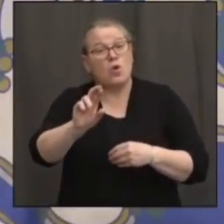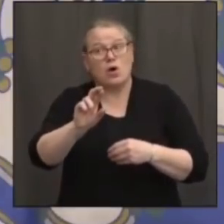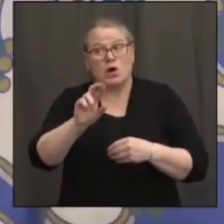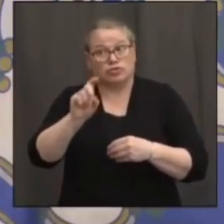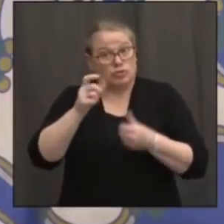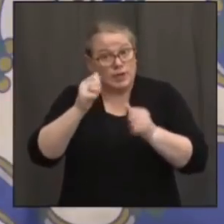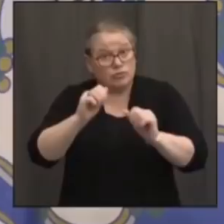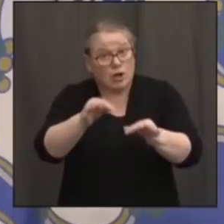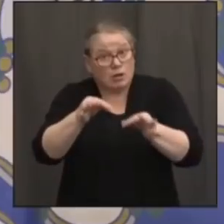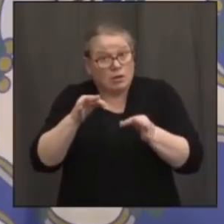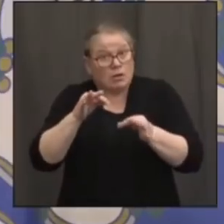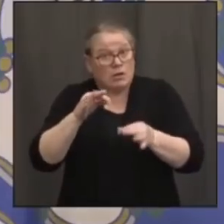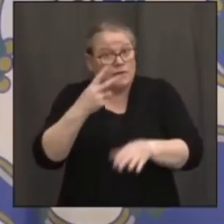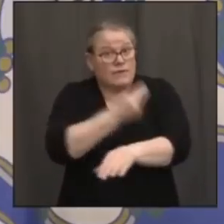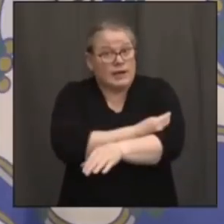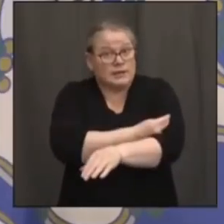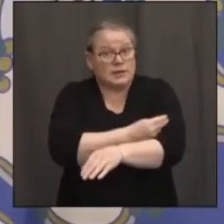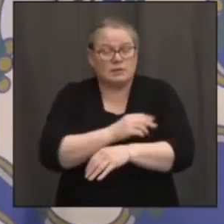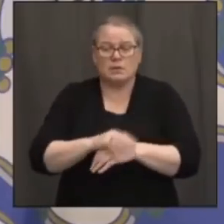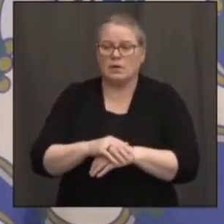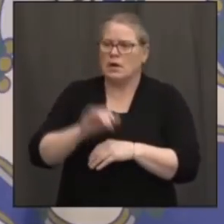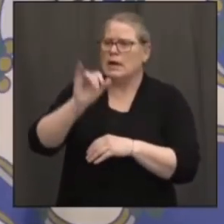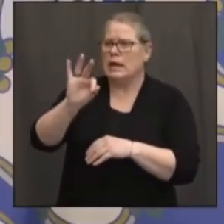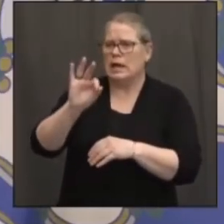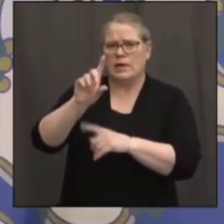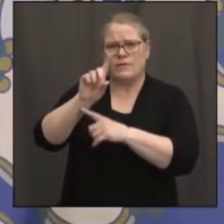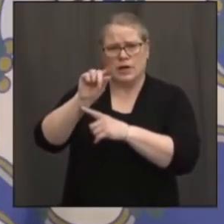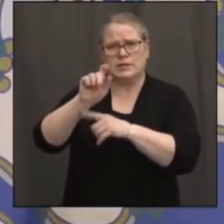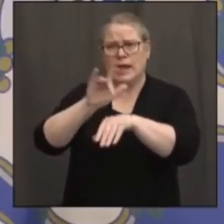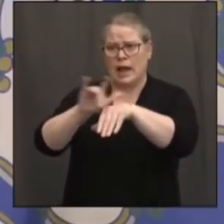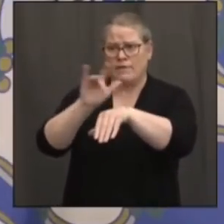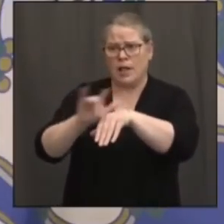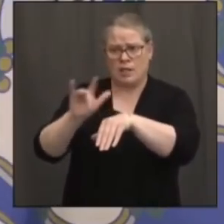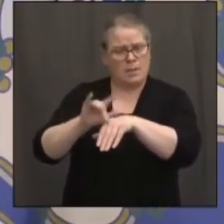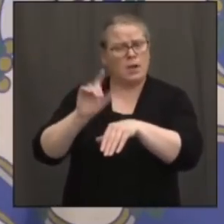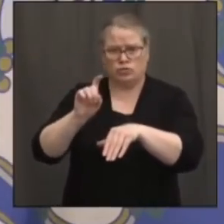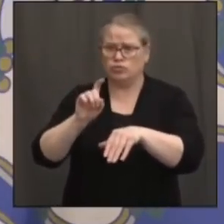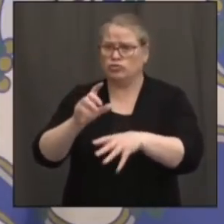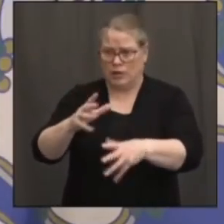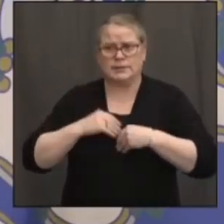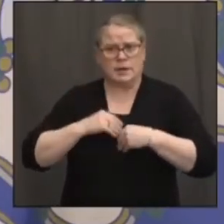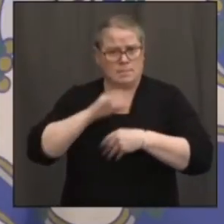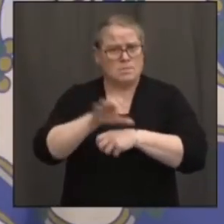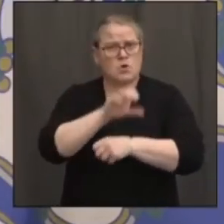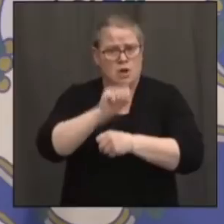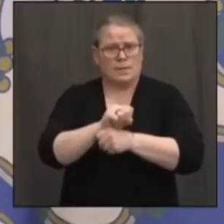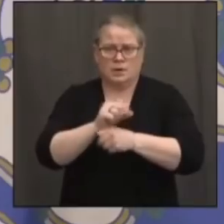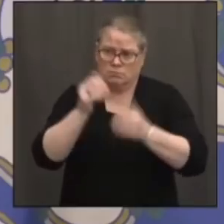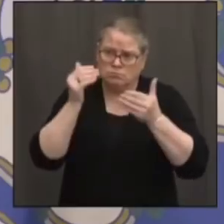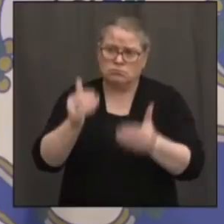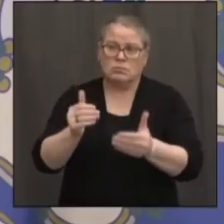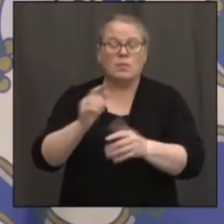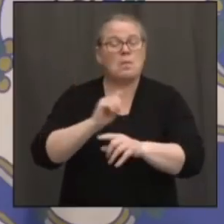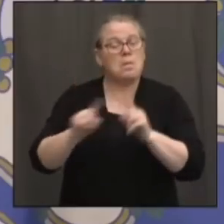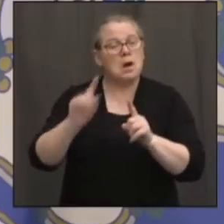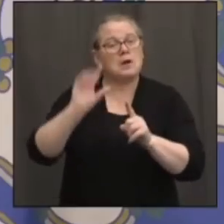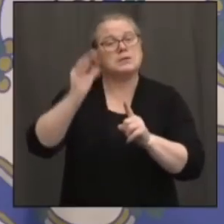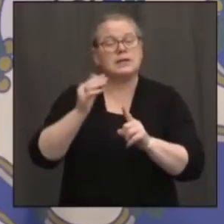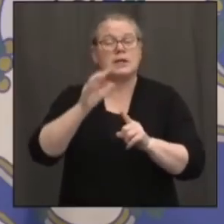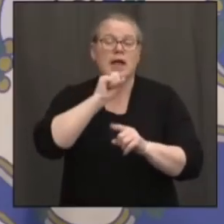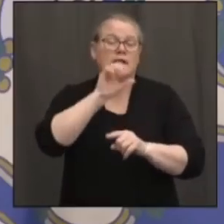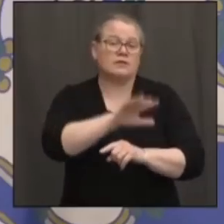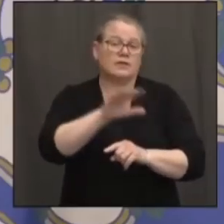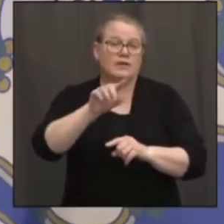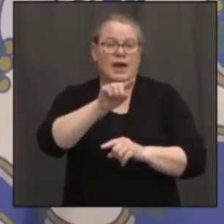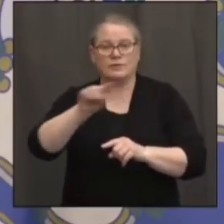take that date, that's for sure. But I think we're going to find that we got the vast majority, the majority of the folks in the 55